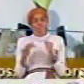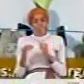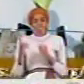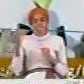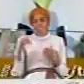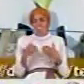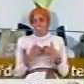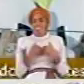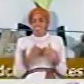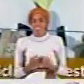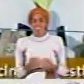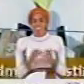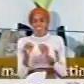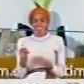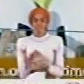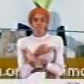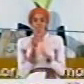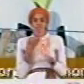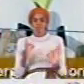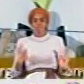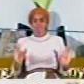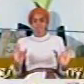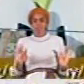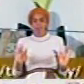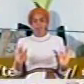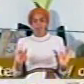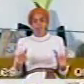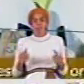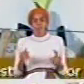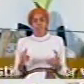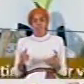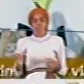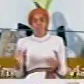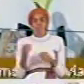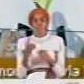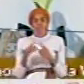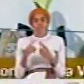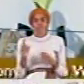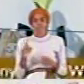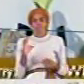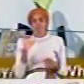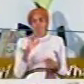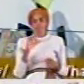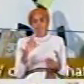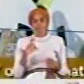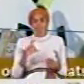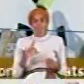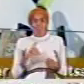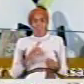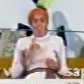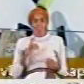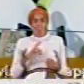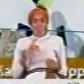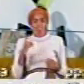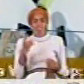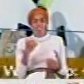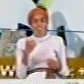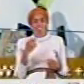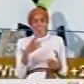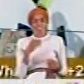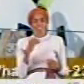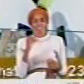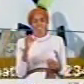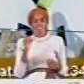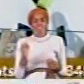We now also take you to Ejigbo in Lagos, where another power of God has also done